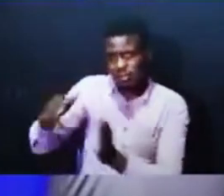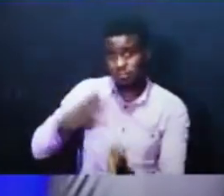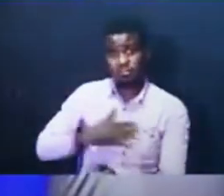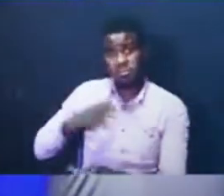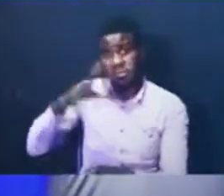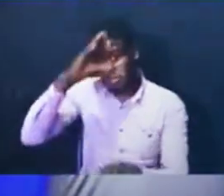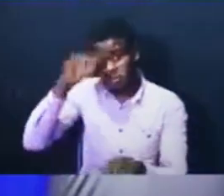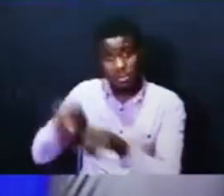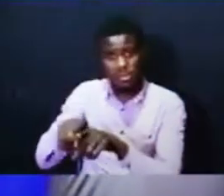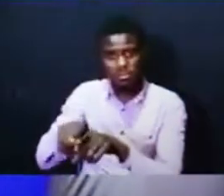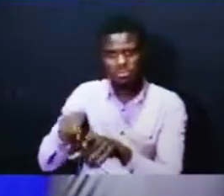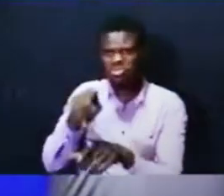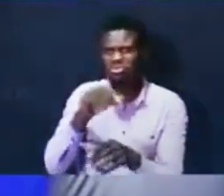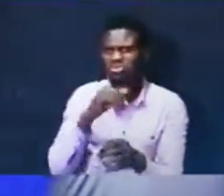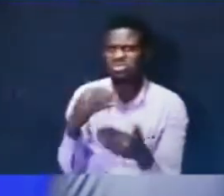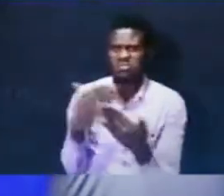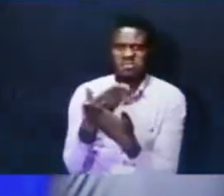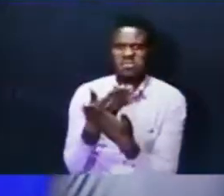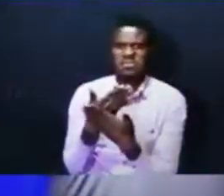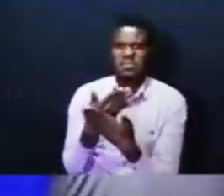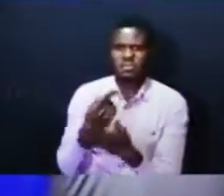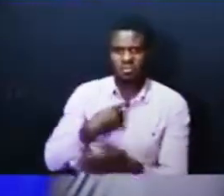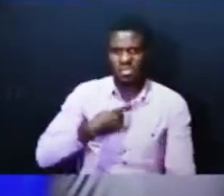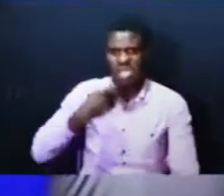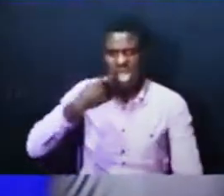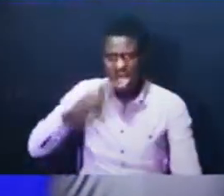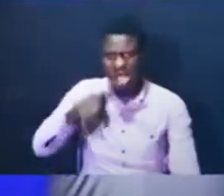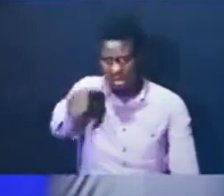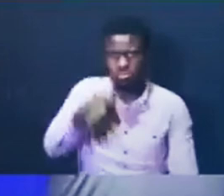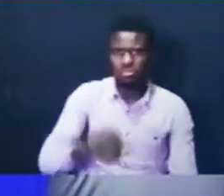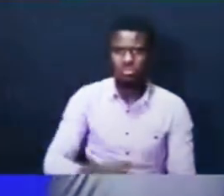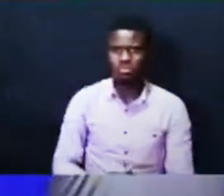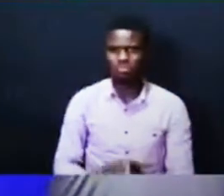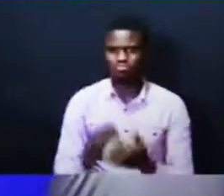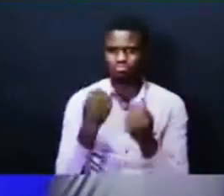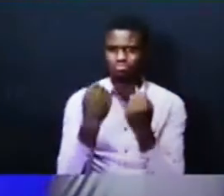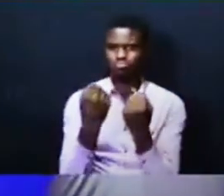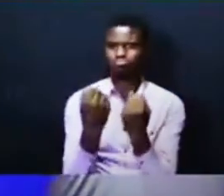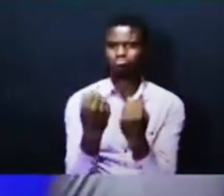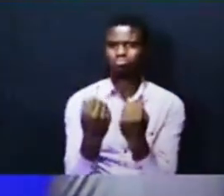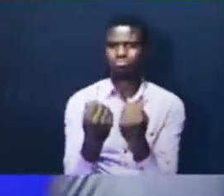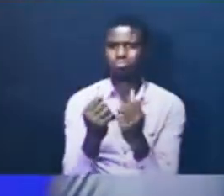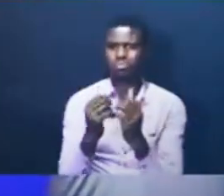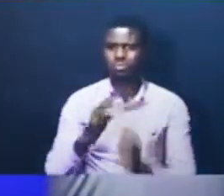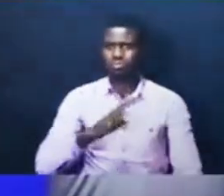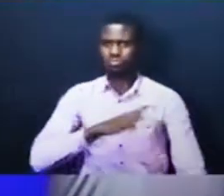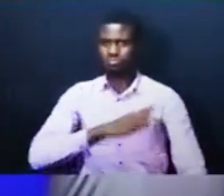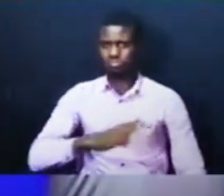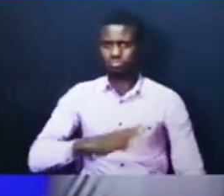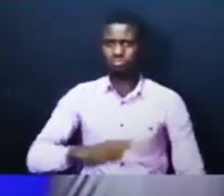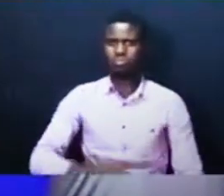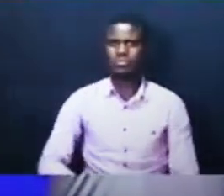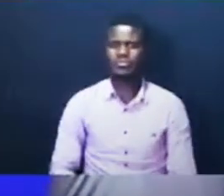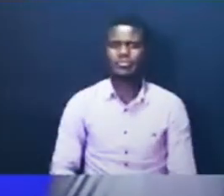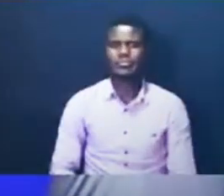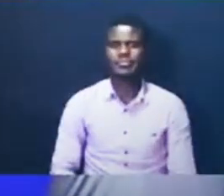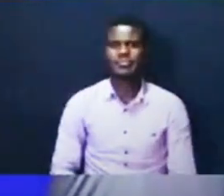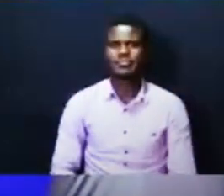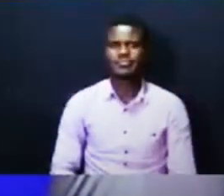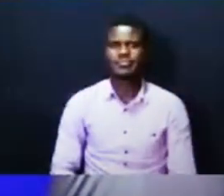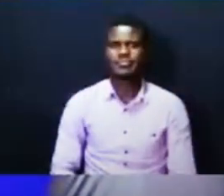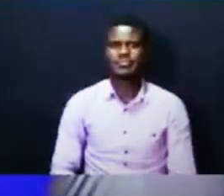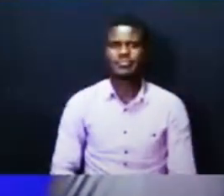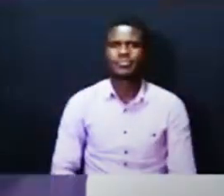afraid. Haven't I given you this order? Be strong and brave. And so